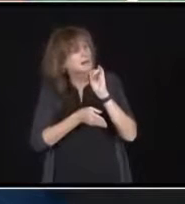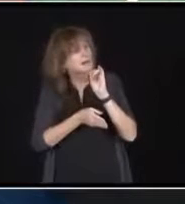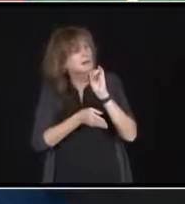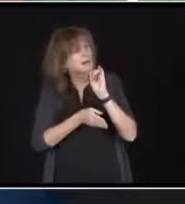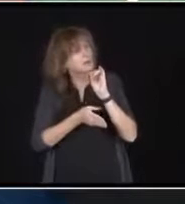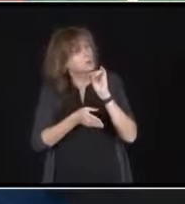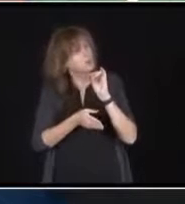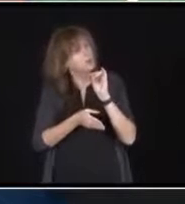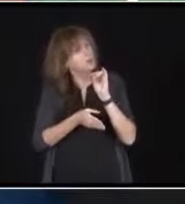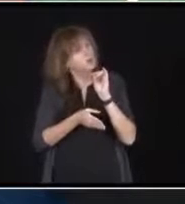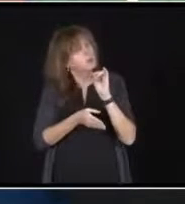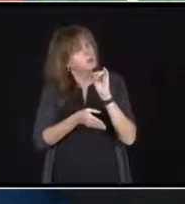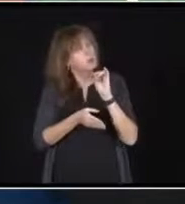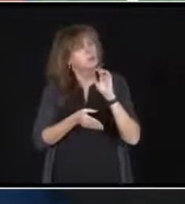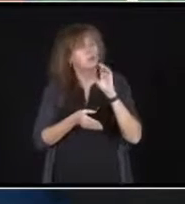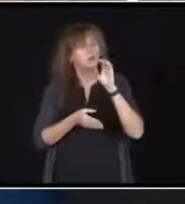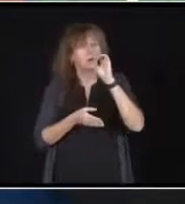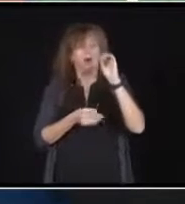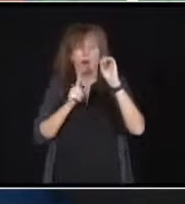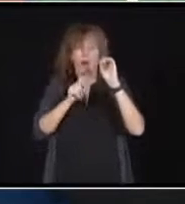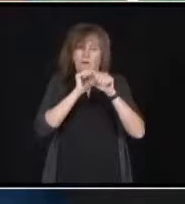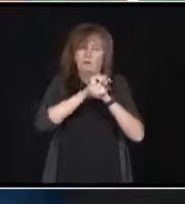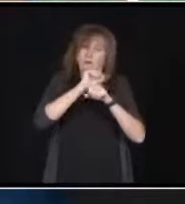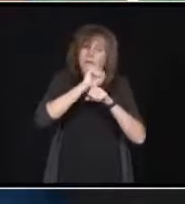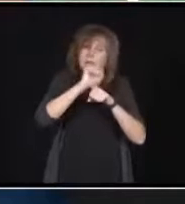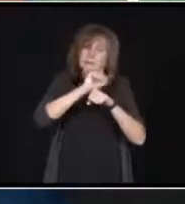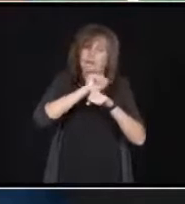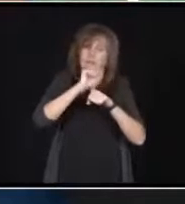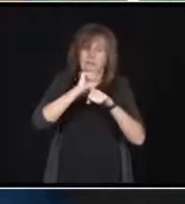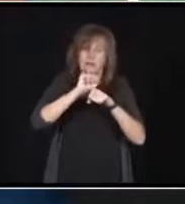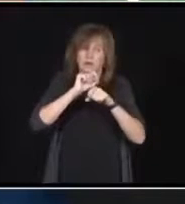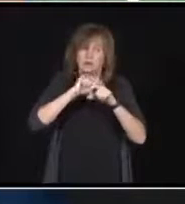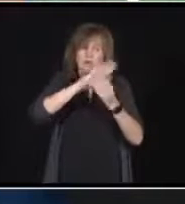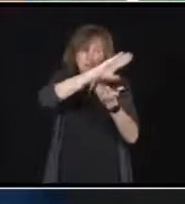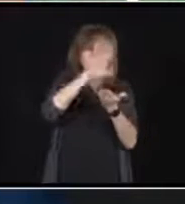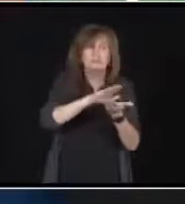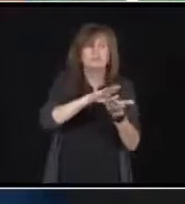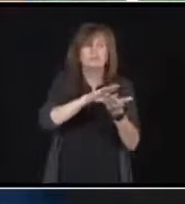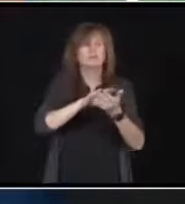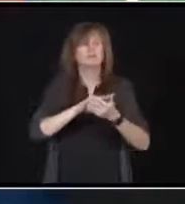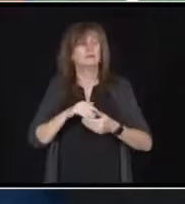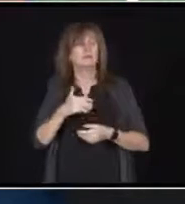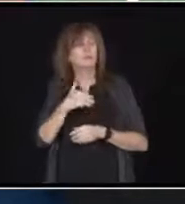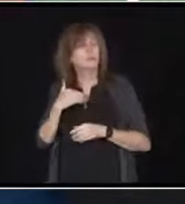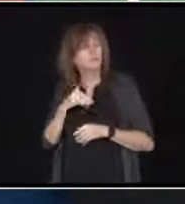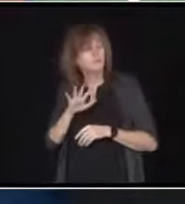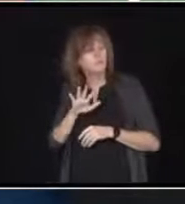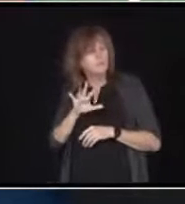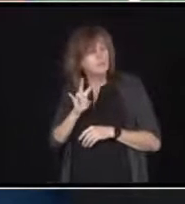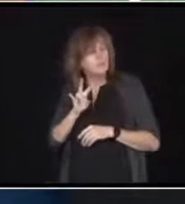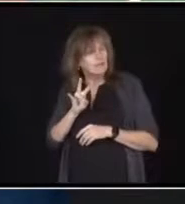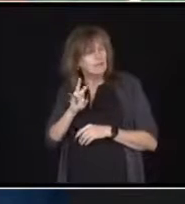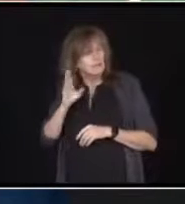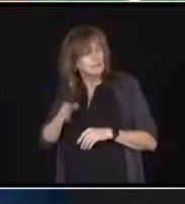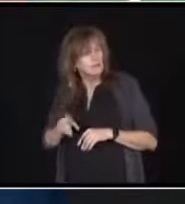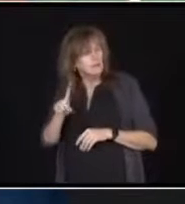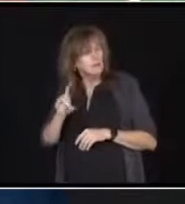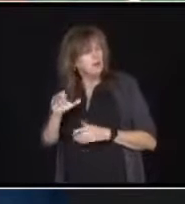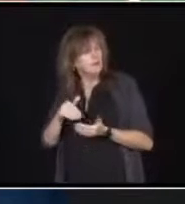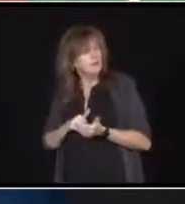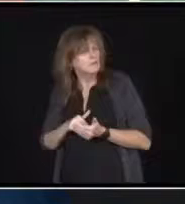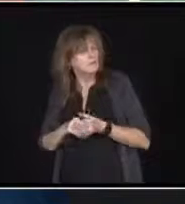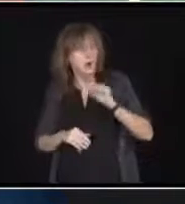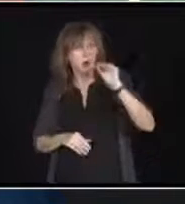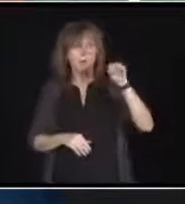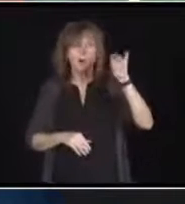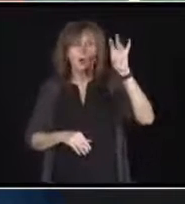reduce the numbers. And give you a comparison, I think Toronto's 57 out of 100,000, and Ottawa's 70,